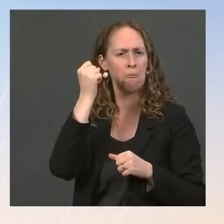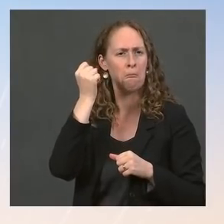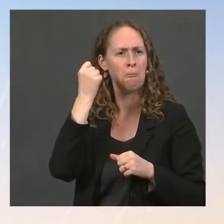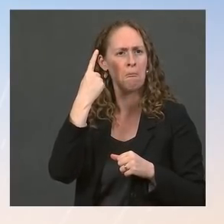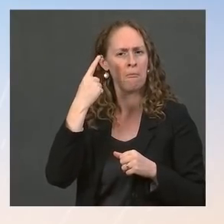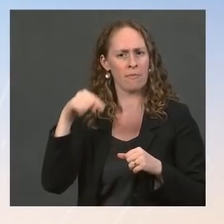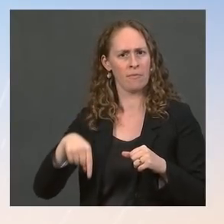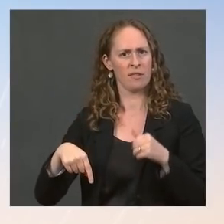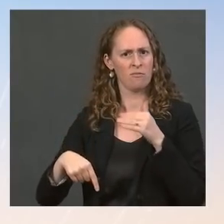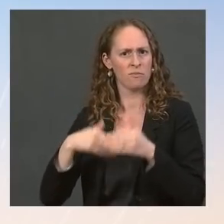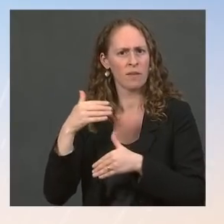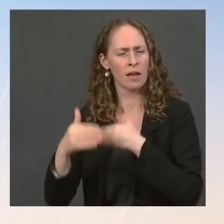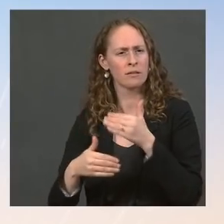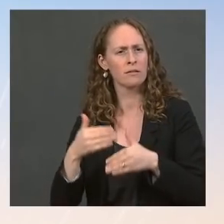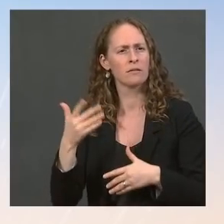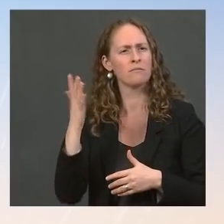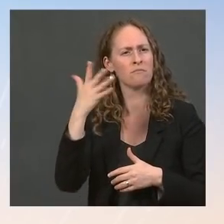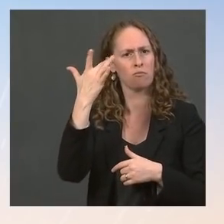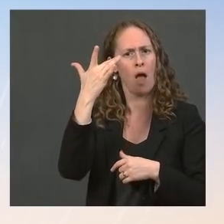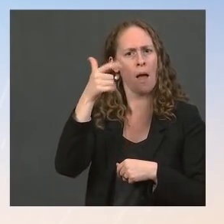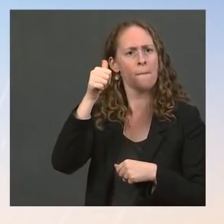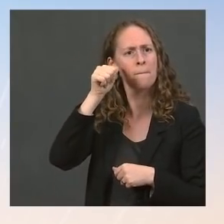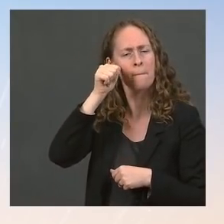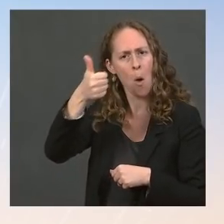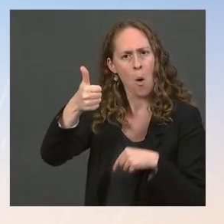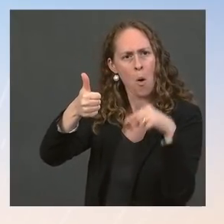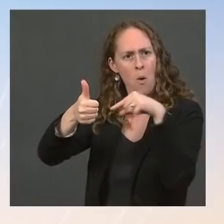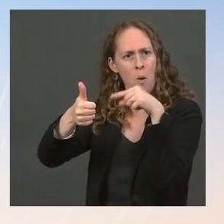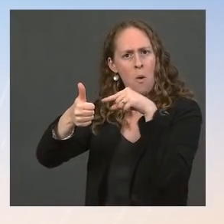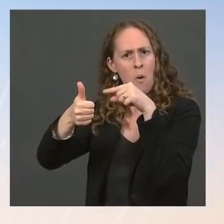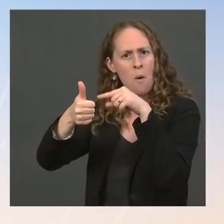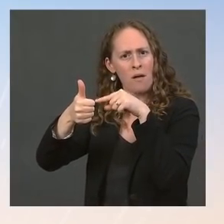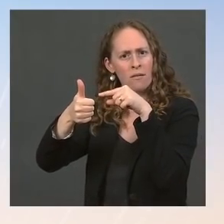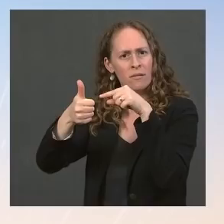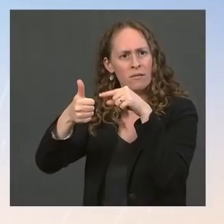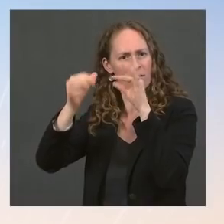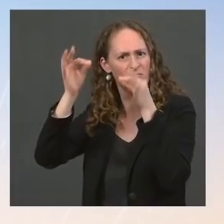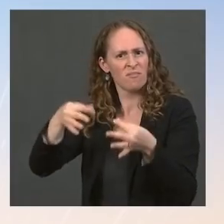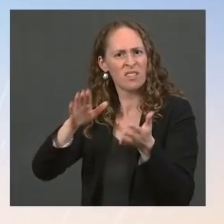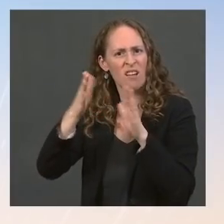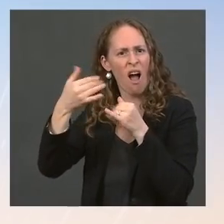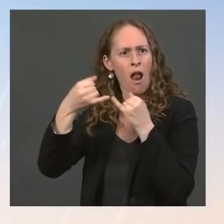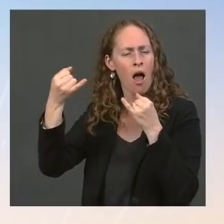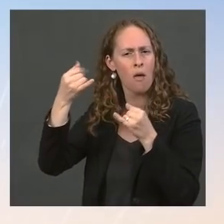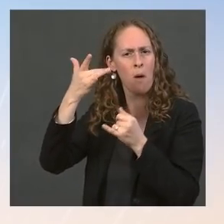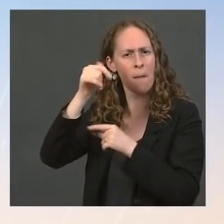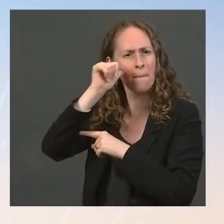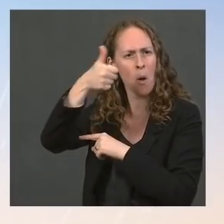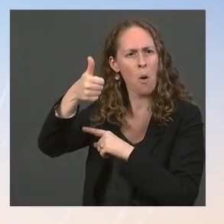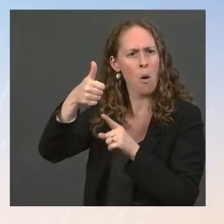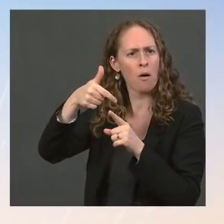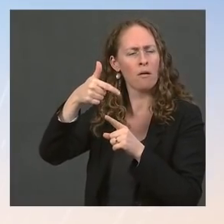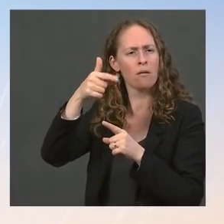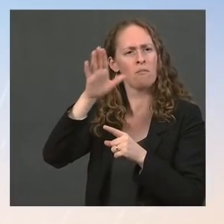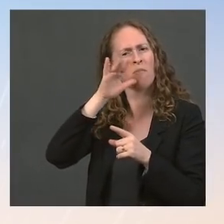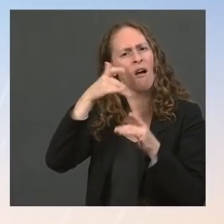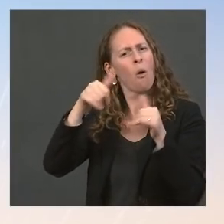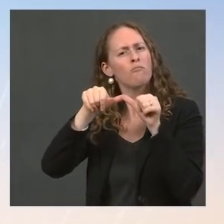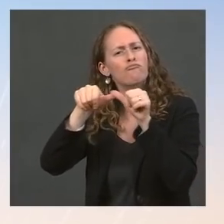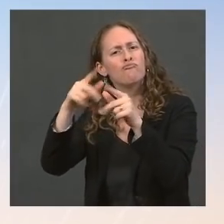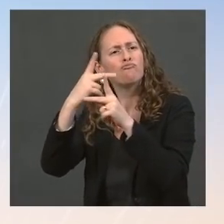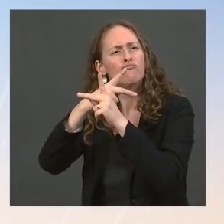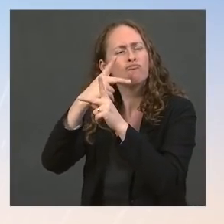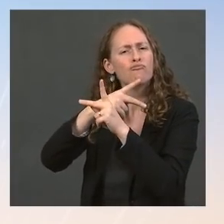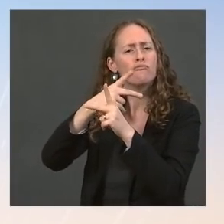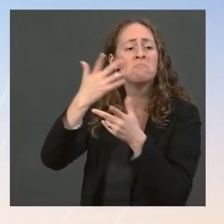here, why is tomorrow a deadline? Why should tomorrow be a deadline? Why shouldn't there be an option to keep working until next week or